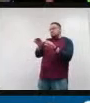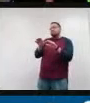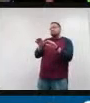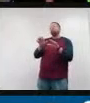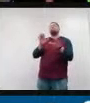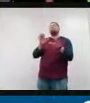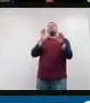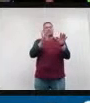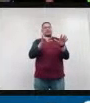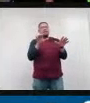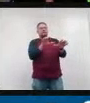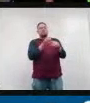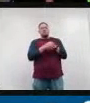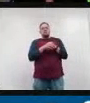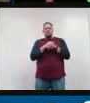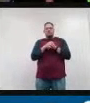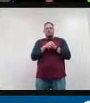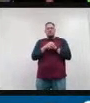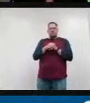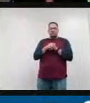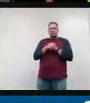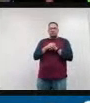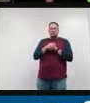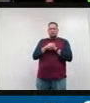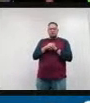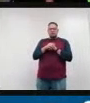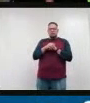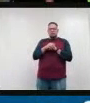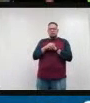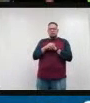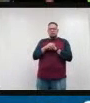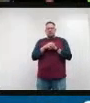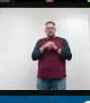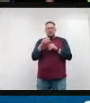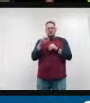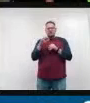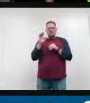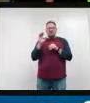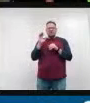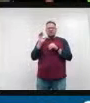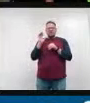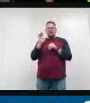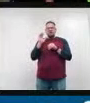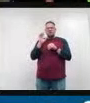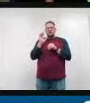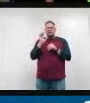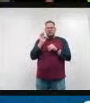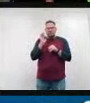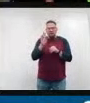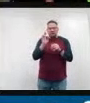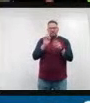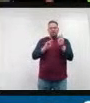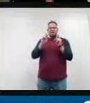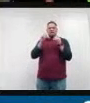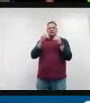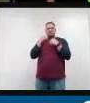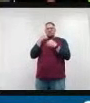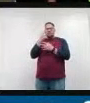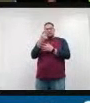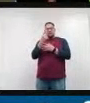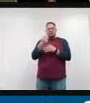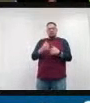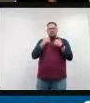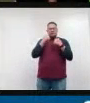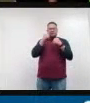we had 7 white men who had one type of life experience. We all can sign off. We can have